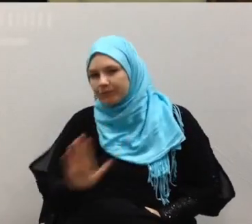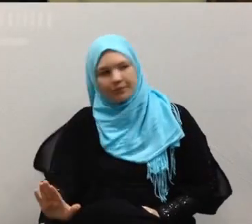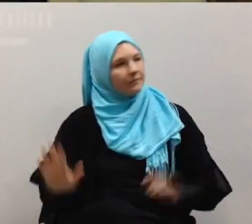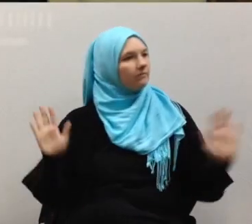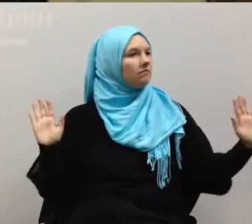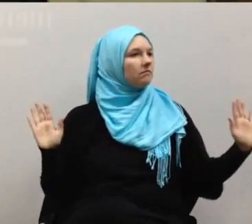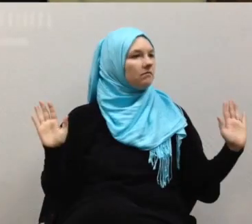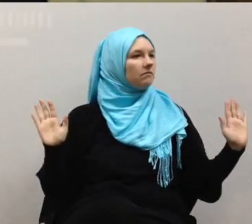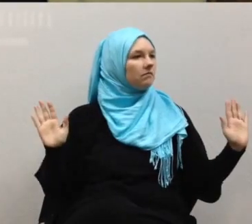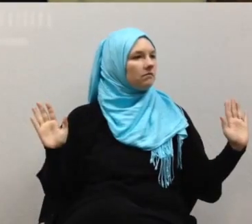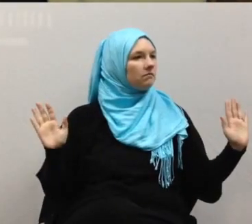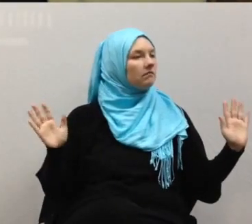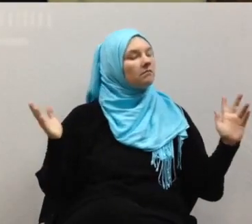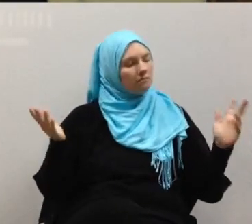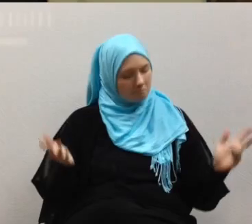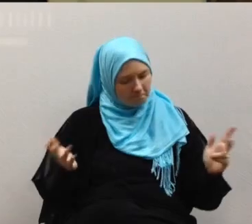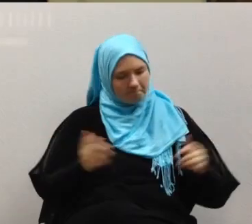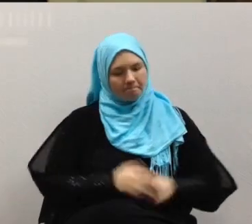Having said that,